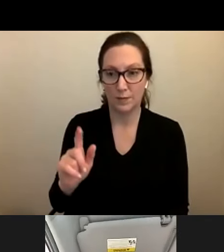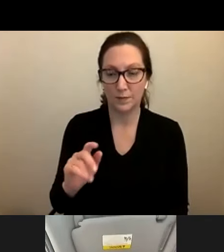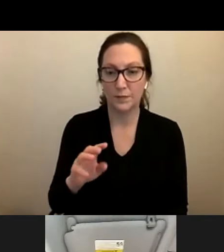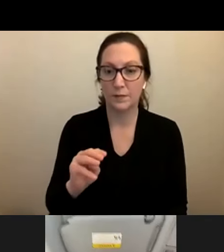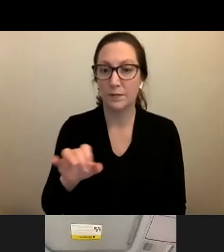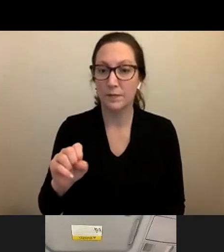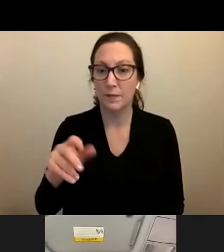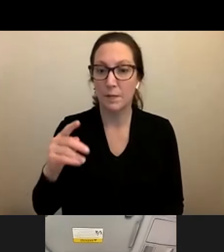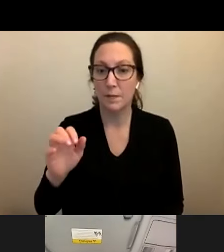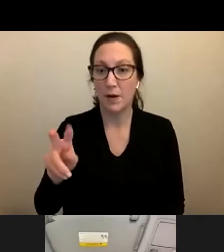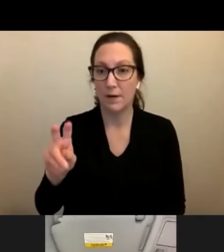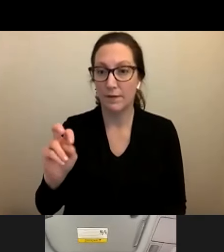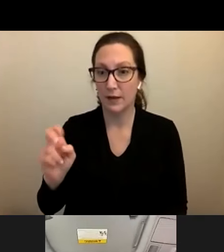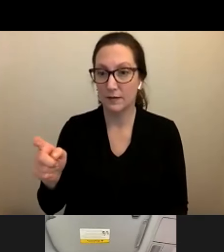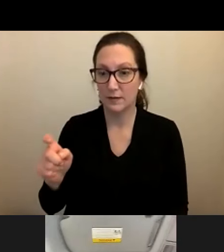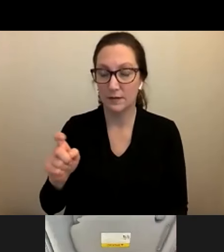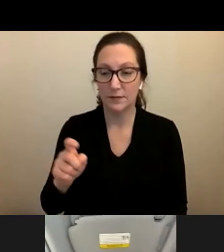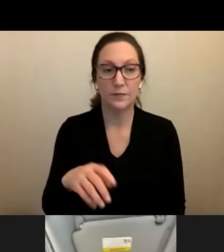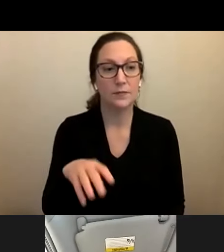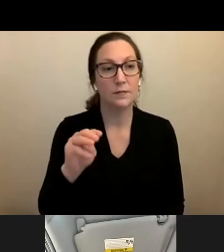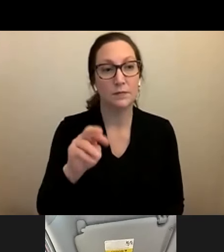Contempasis. Mr. Acevedo,